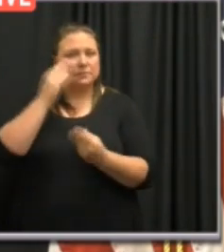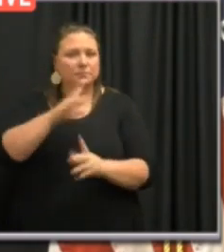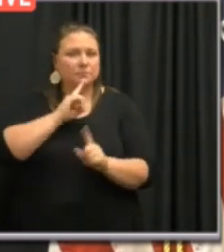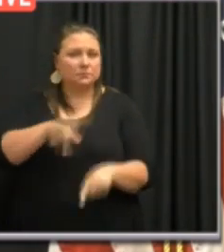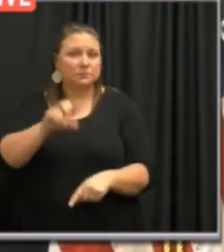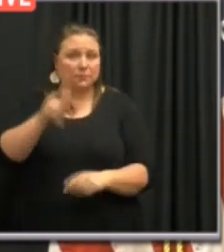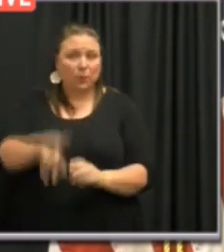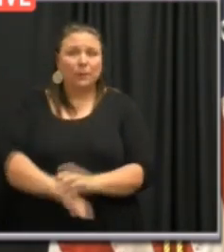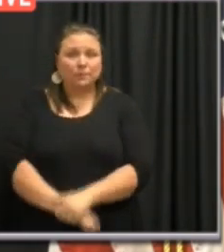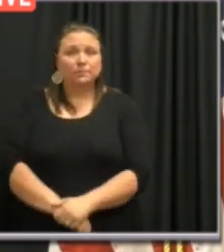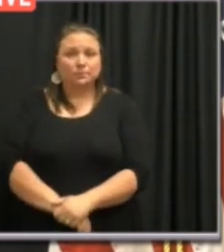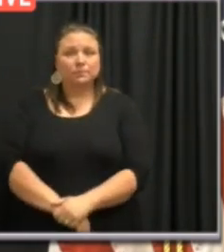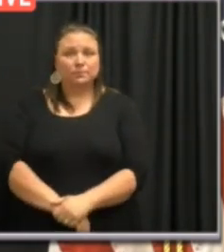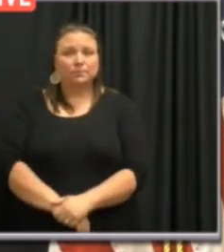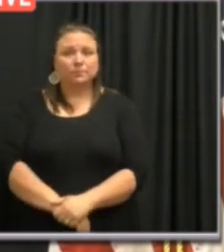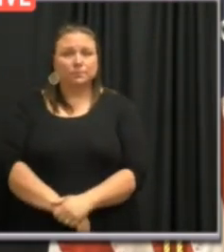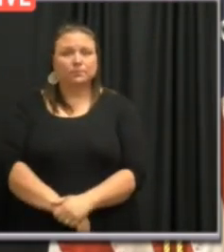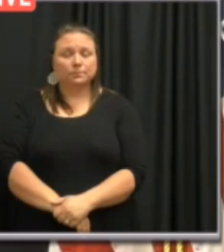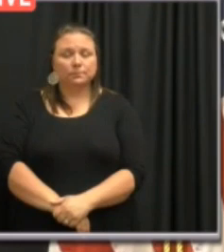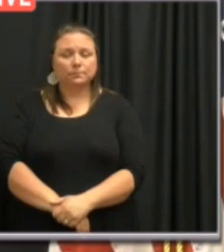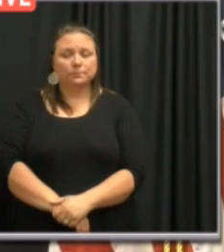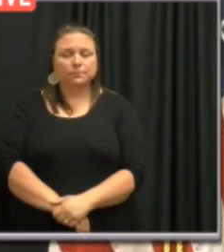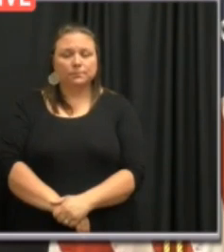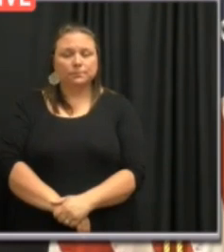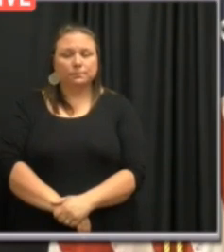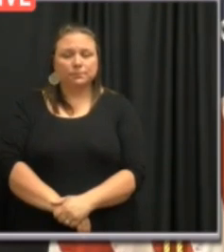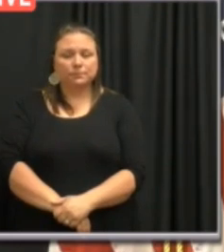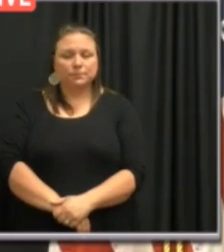response to your question